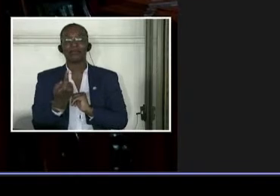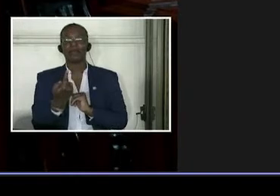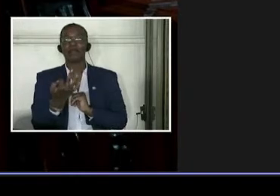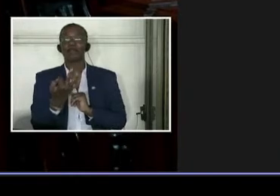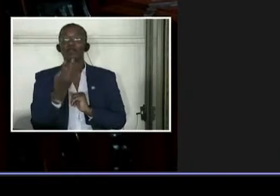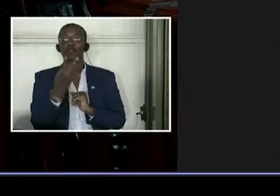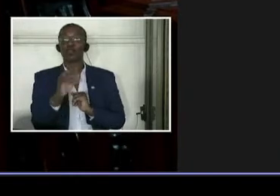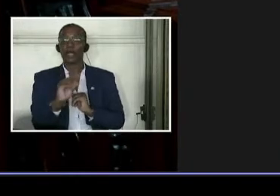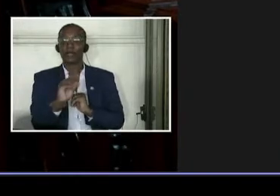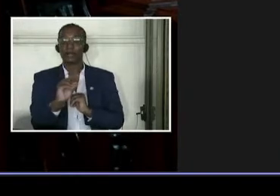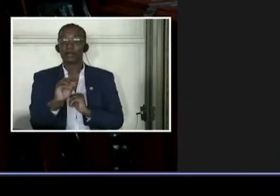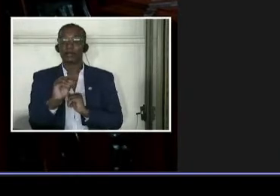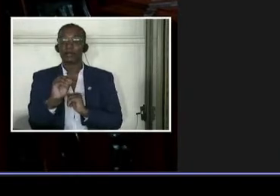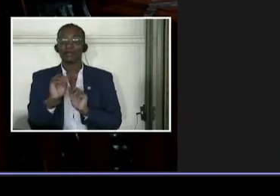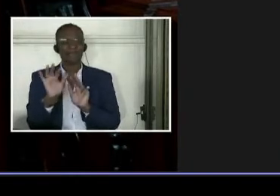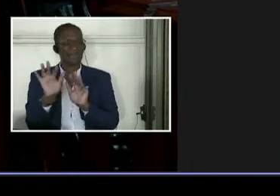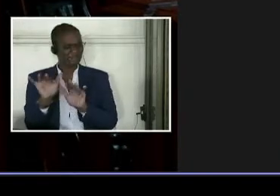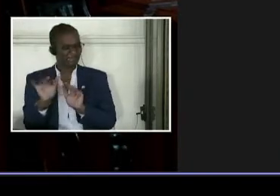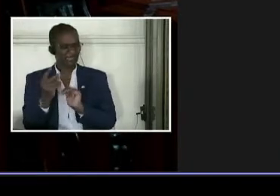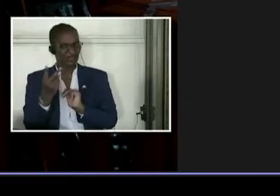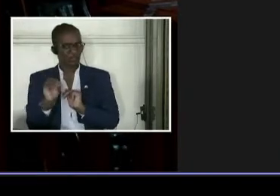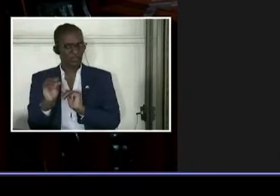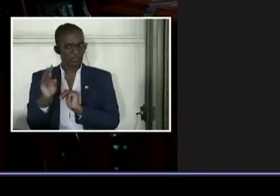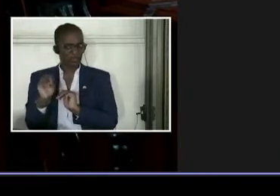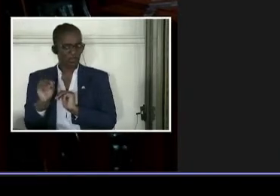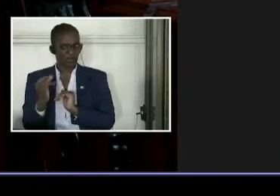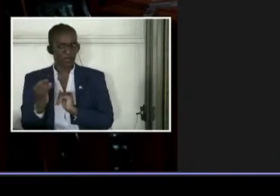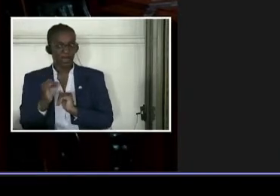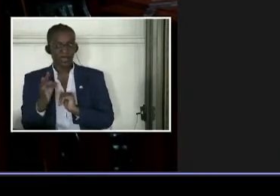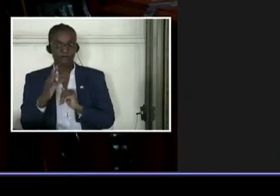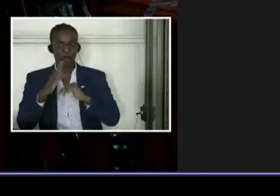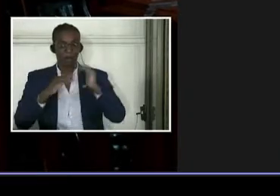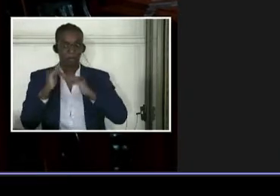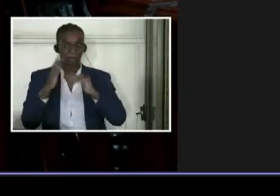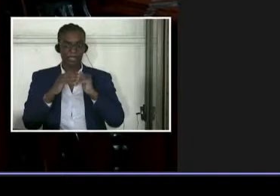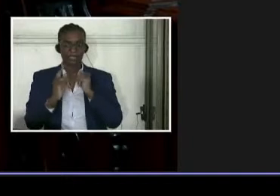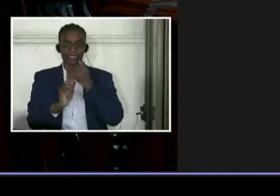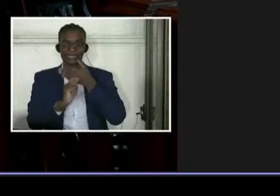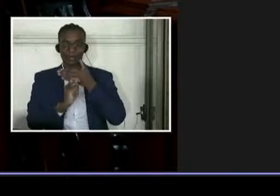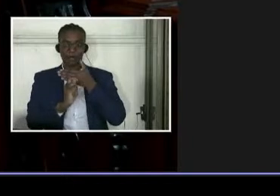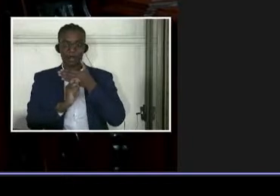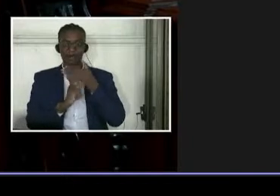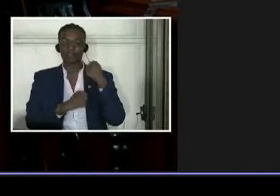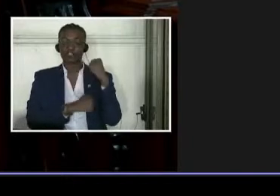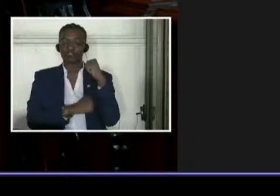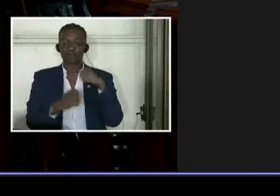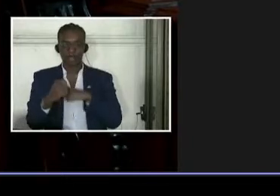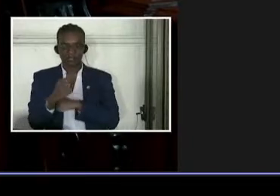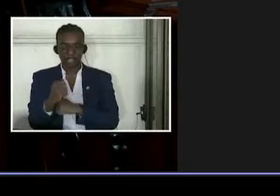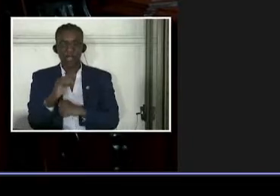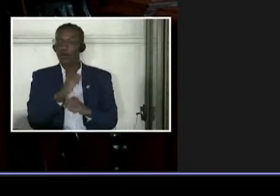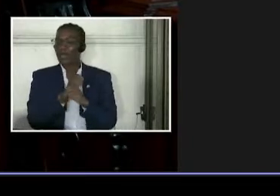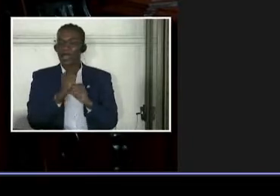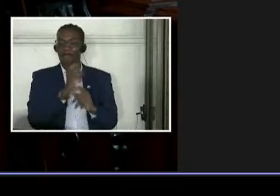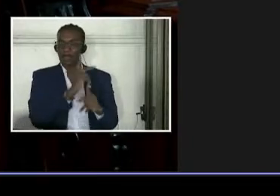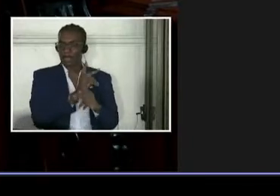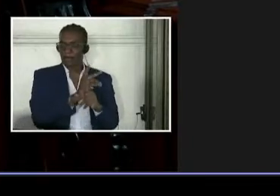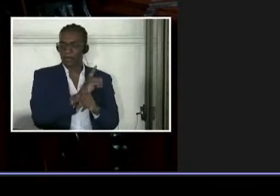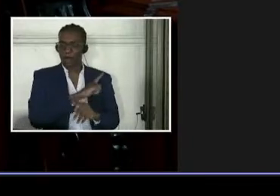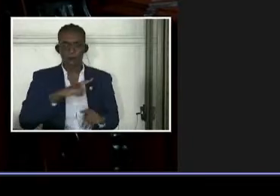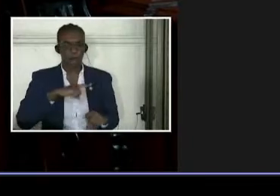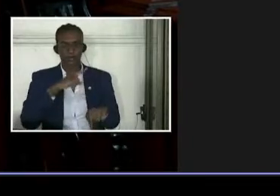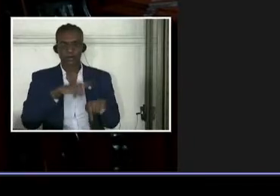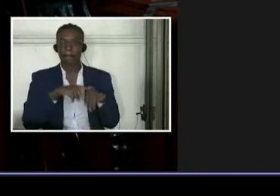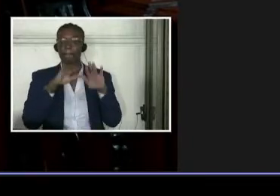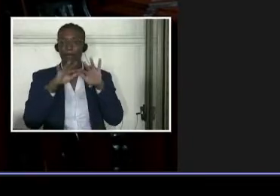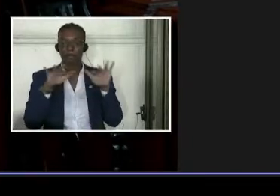and 2020. This is an indication that if we build temporal structures, we don't keep people in those temporal structures for many